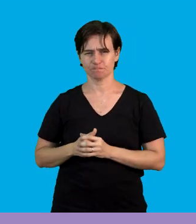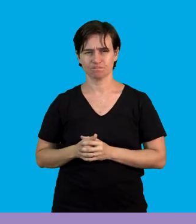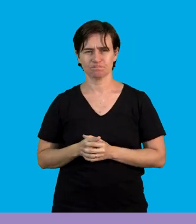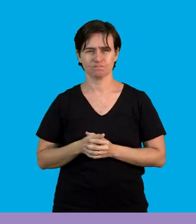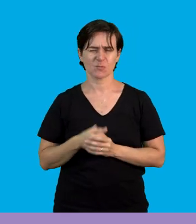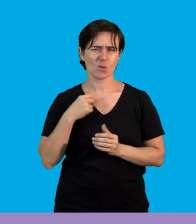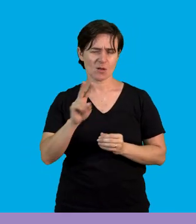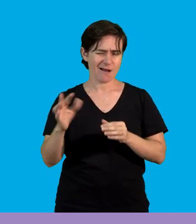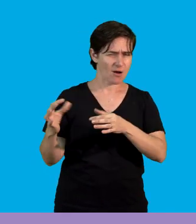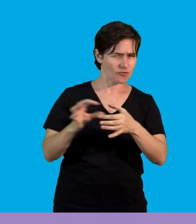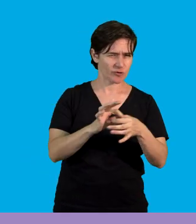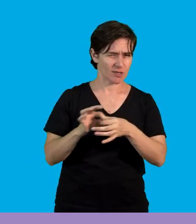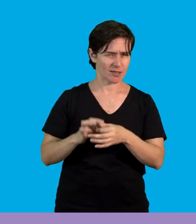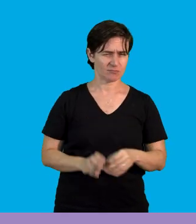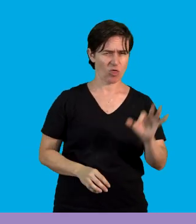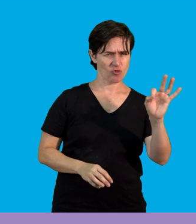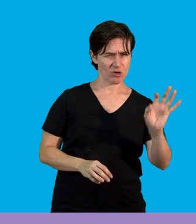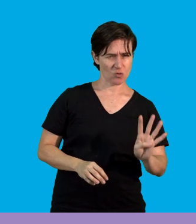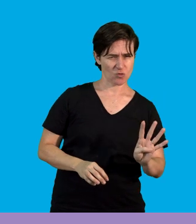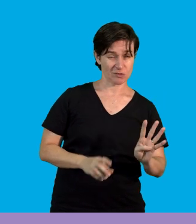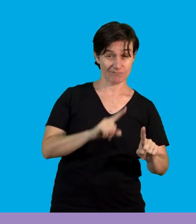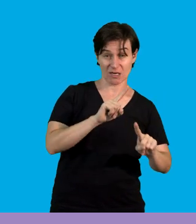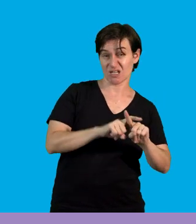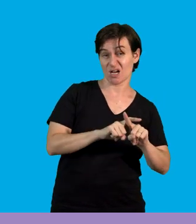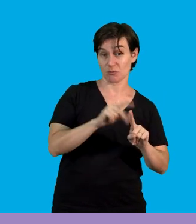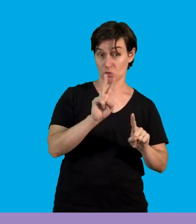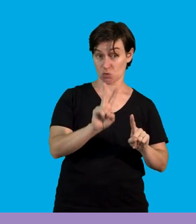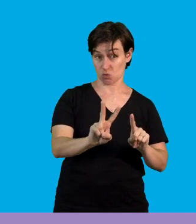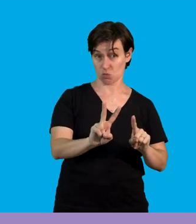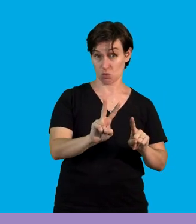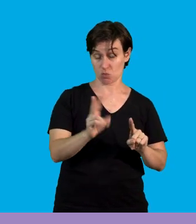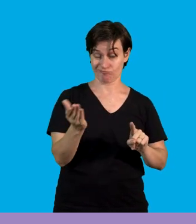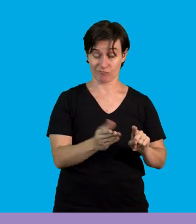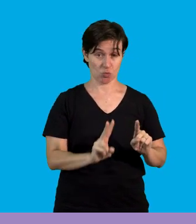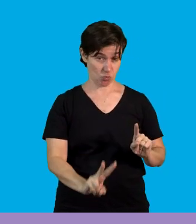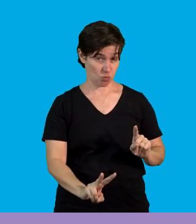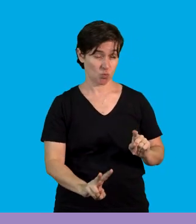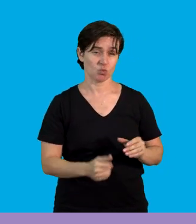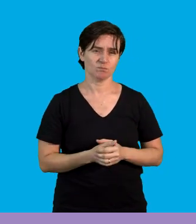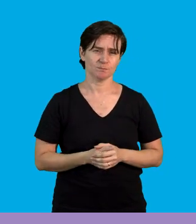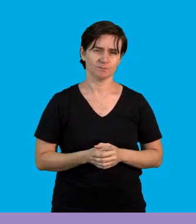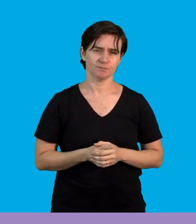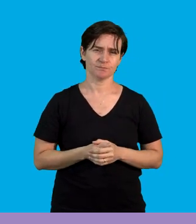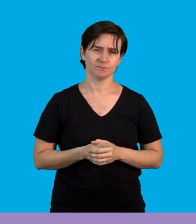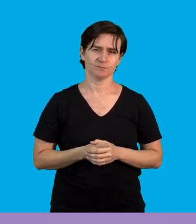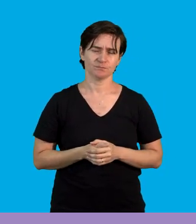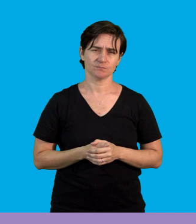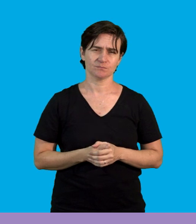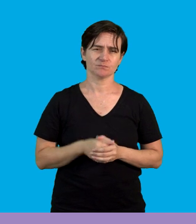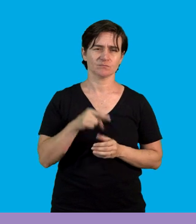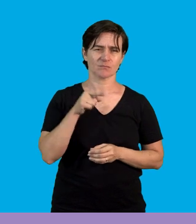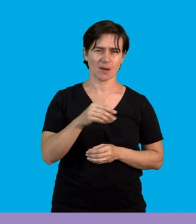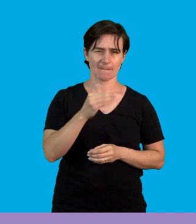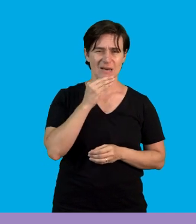relation between the two. 3/4, if we multiply by 2 halves, that means